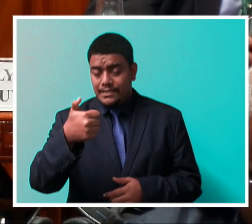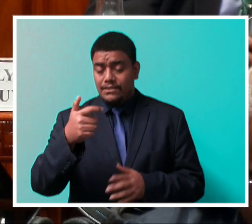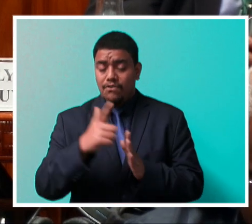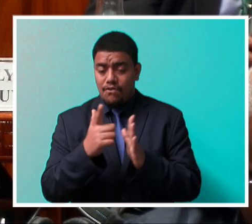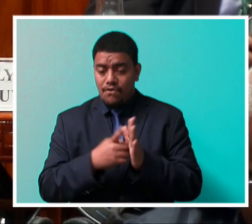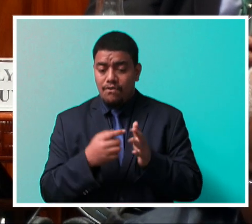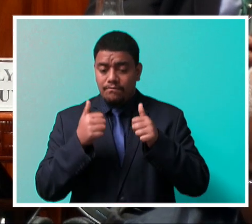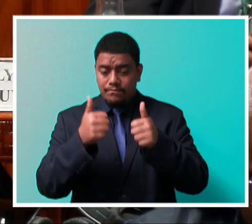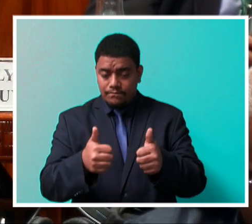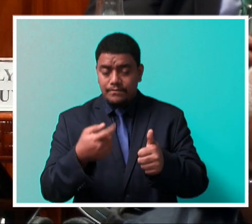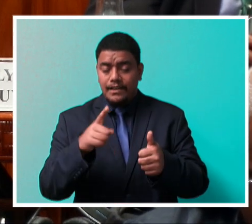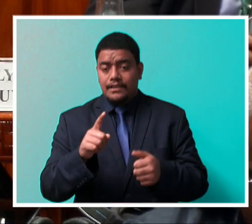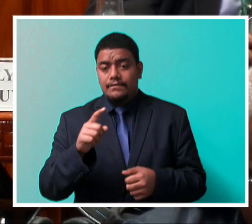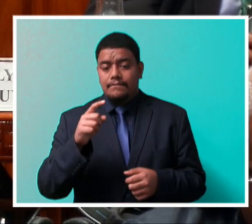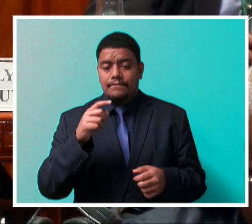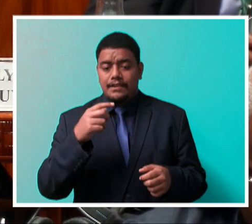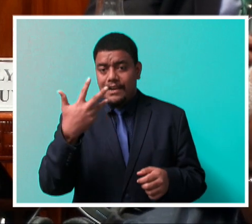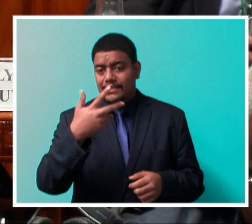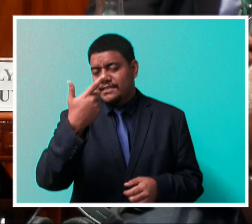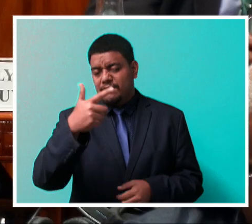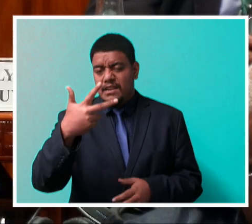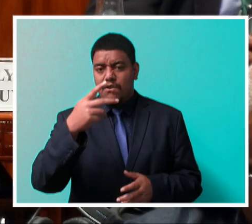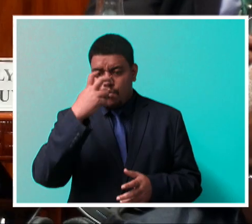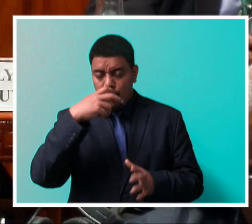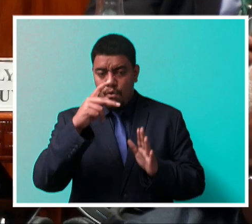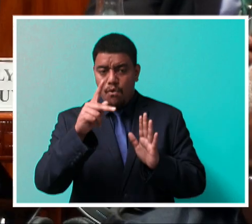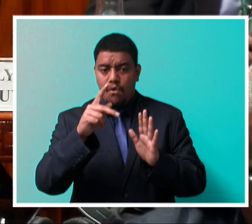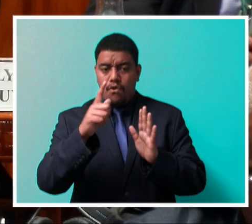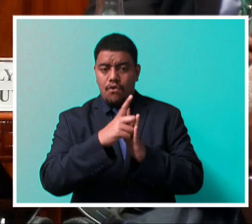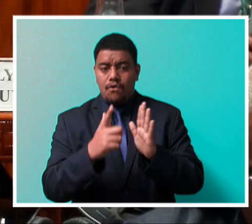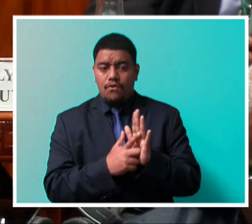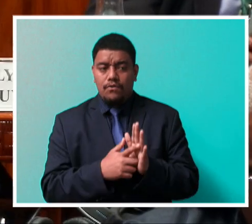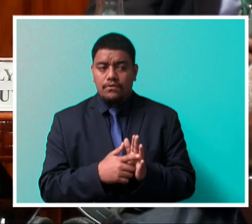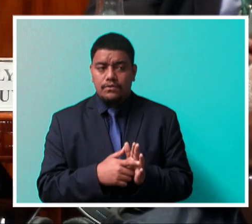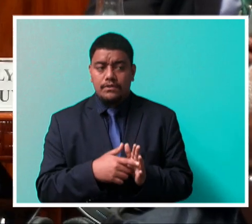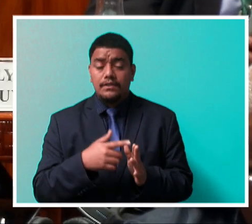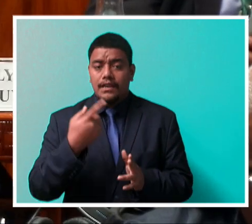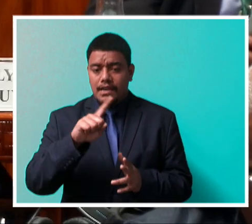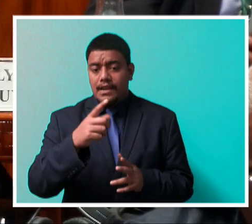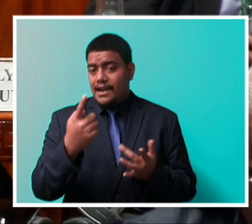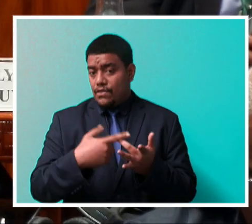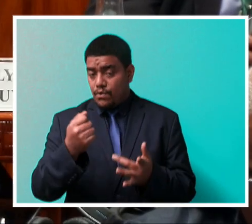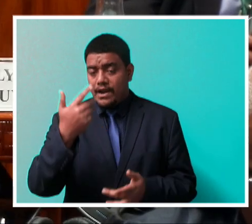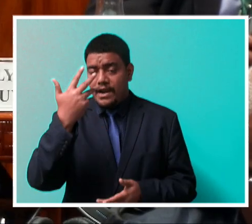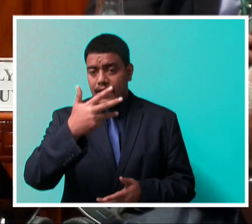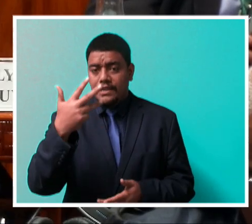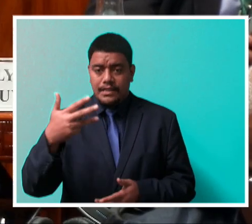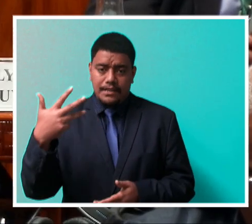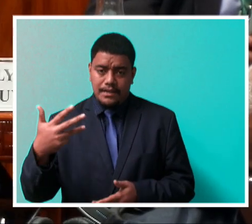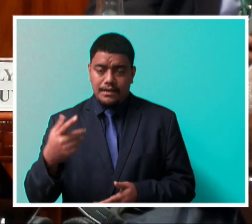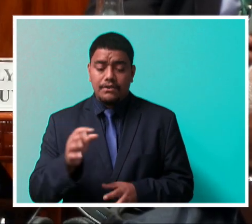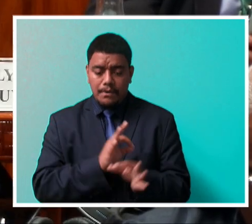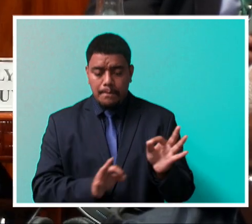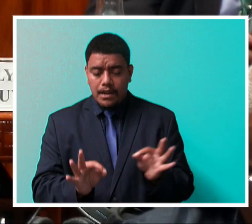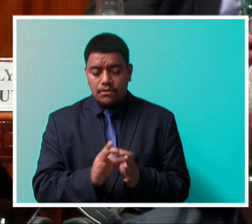Civil Aviation Authority of Fiji Act 1979, and the Civil Aviation Reform Act 1999. We're replacing